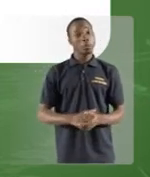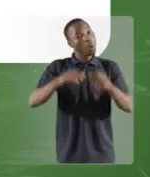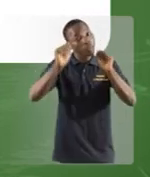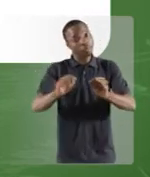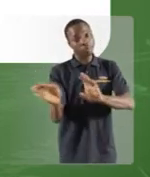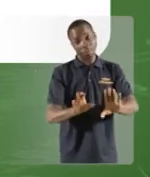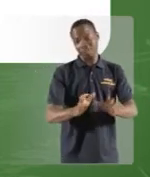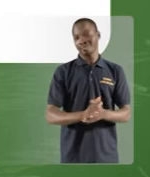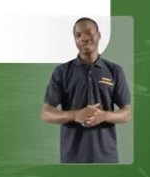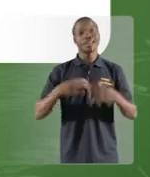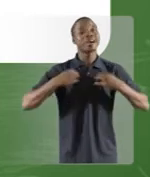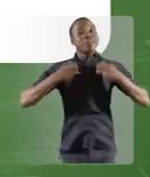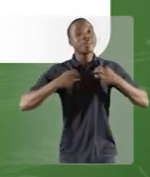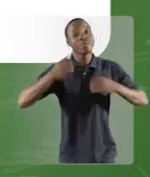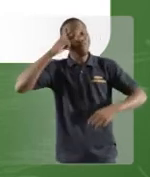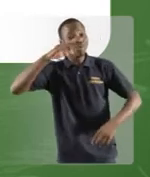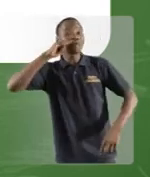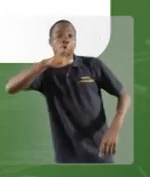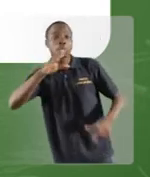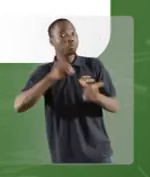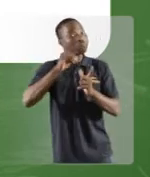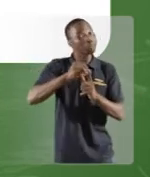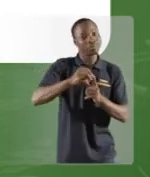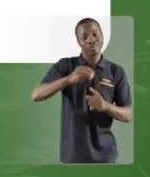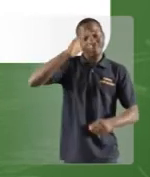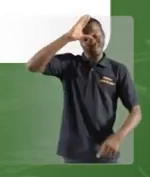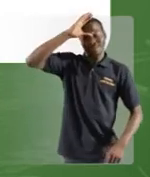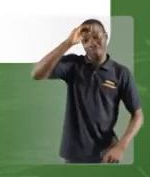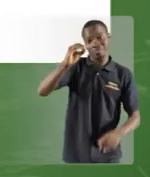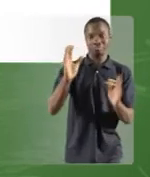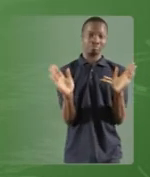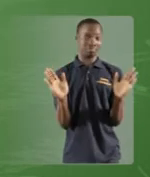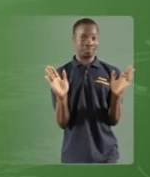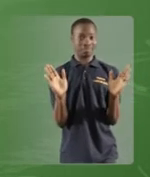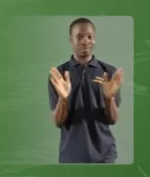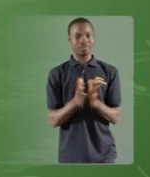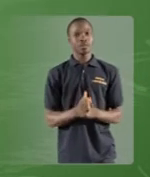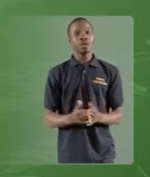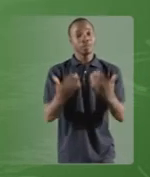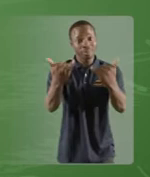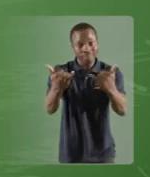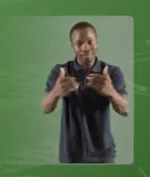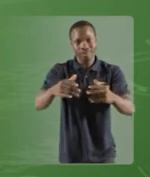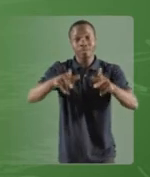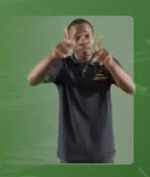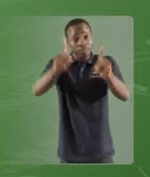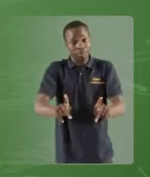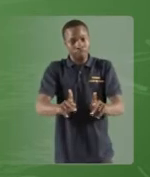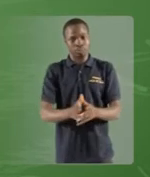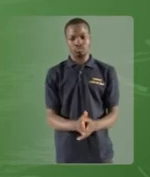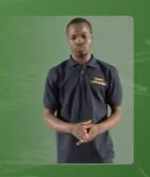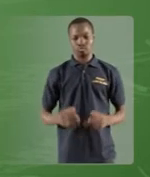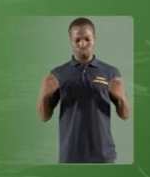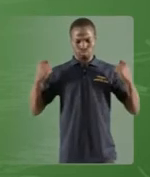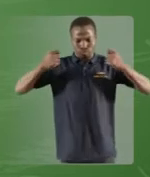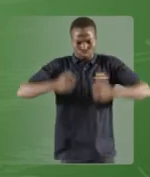women or men. All right? Repeat, a tailor. Very good. So when these people, the seamstress and the tailor,